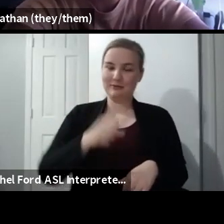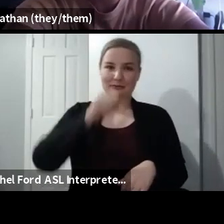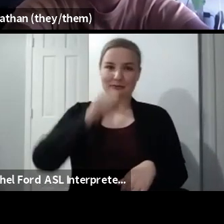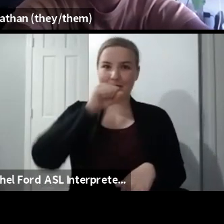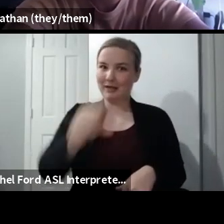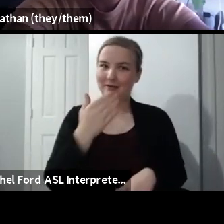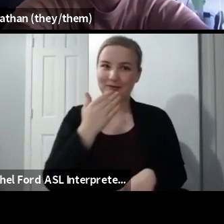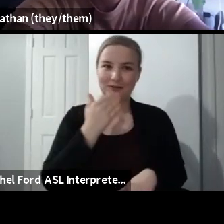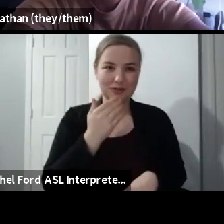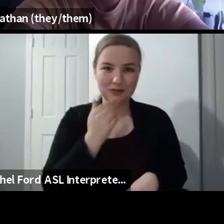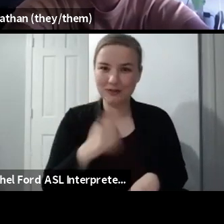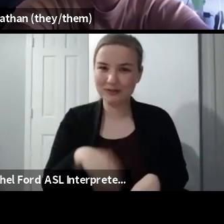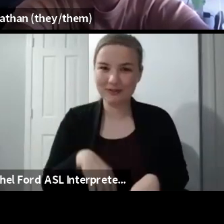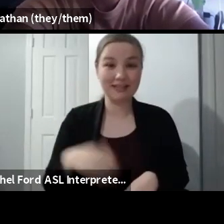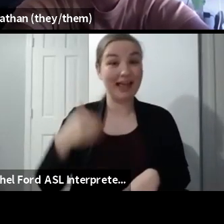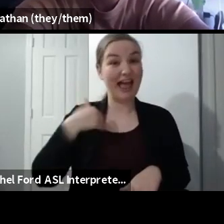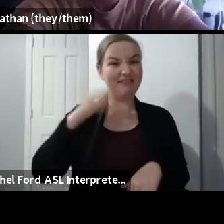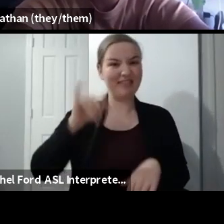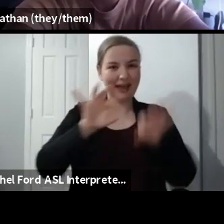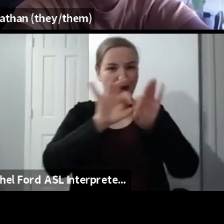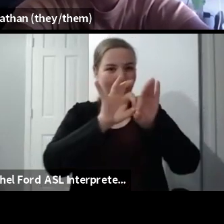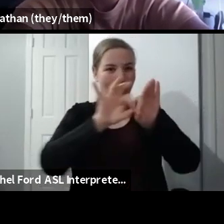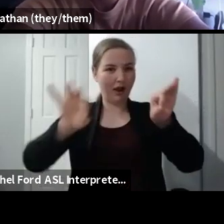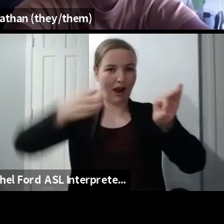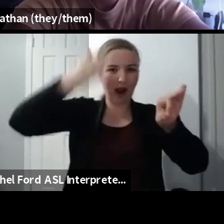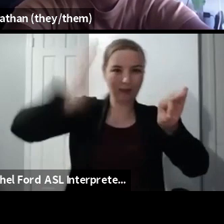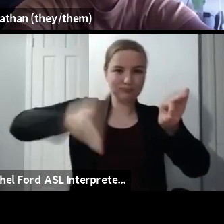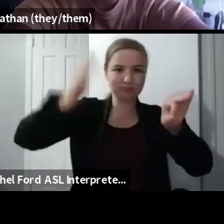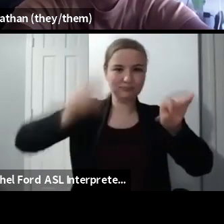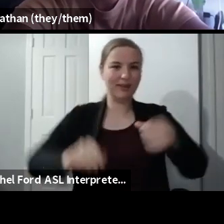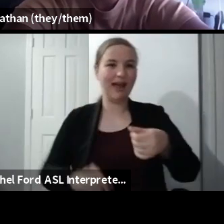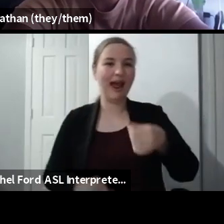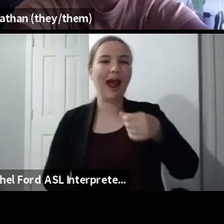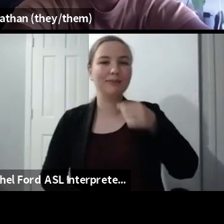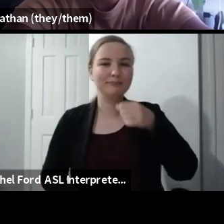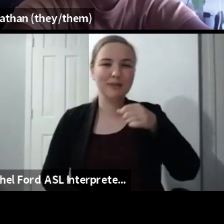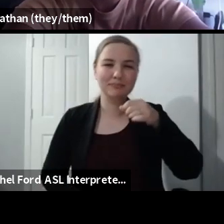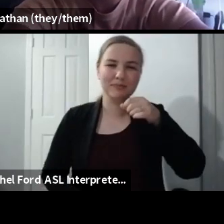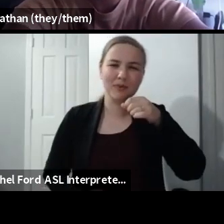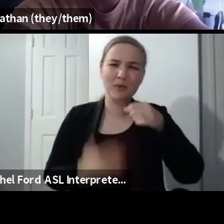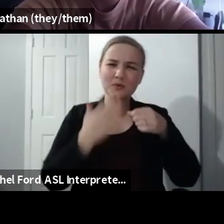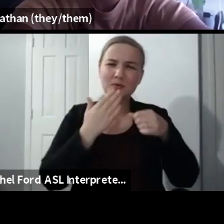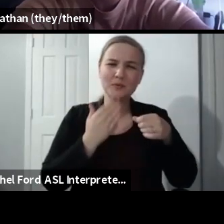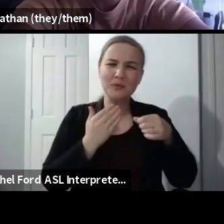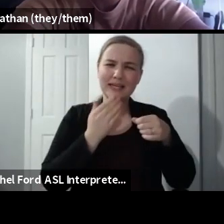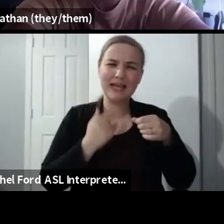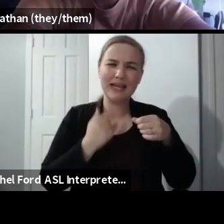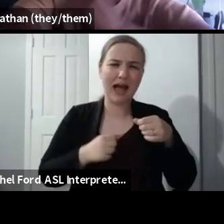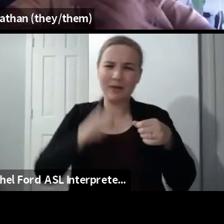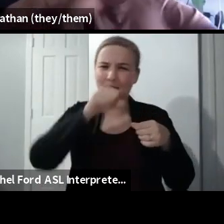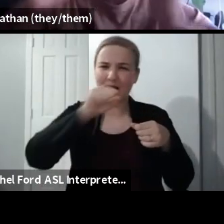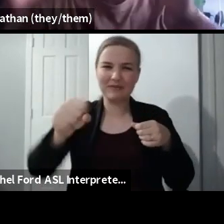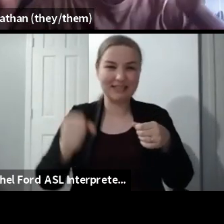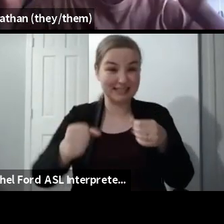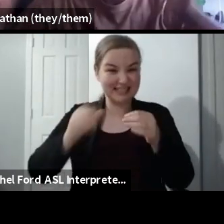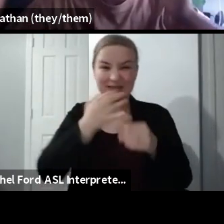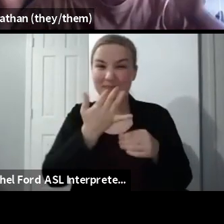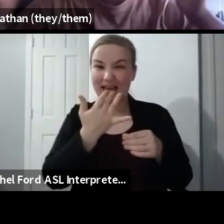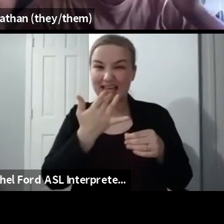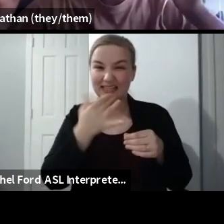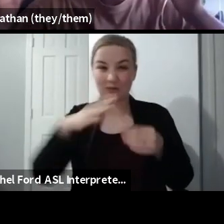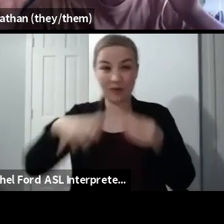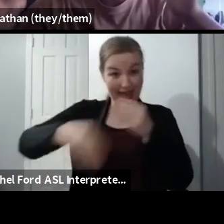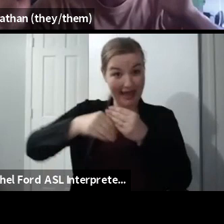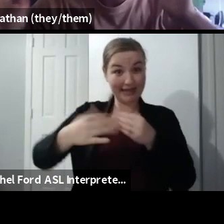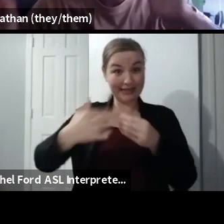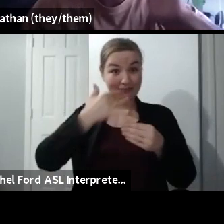like dulce blocks and I just cut a piece off as a child, but I love it as spicy as possible. So it's like, I'm just like